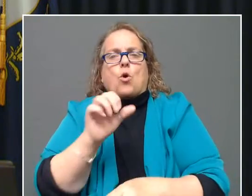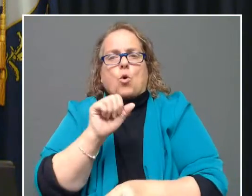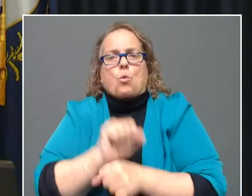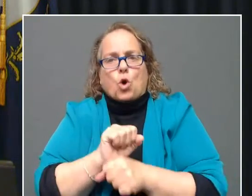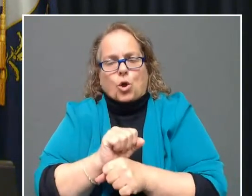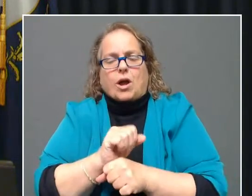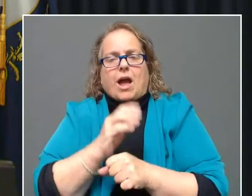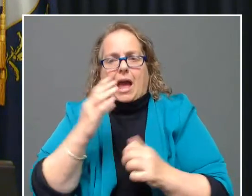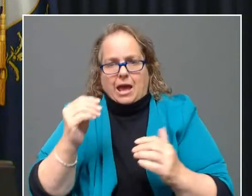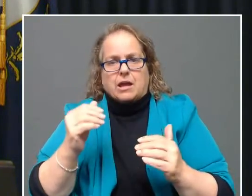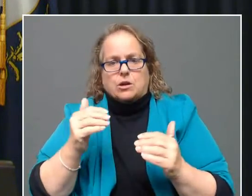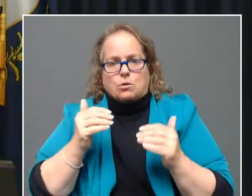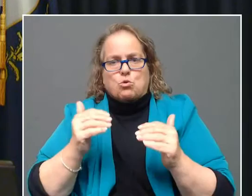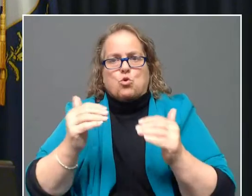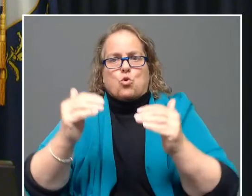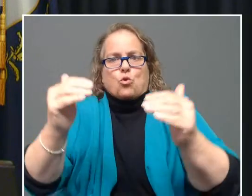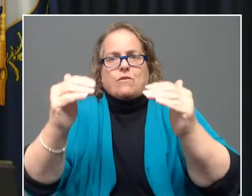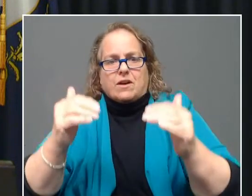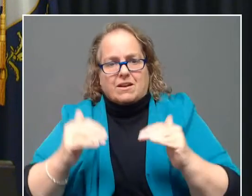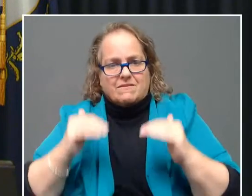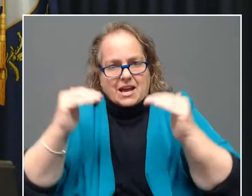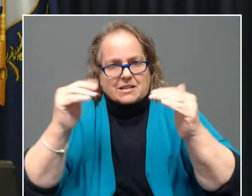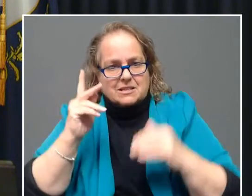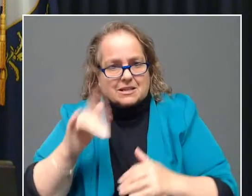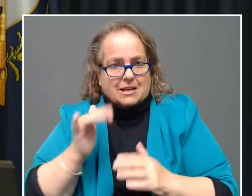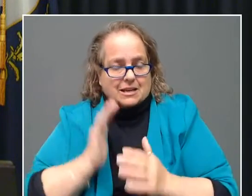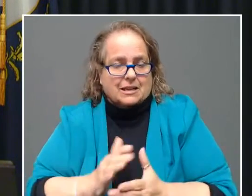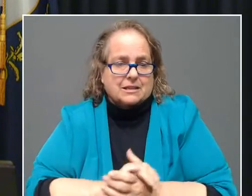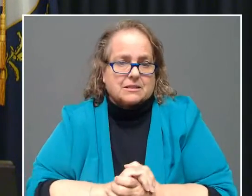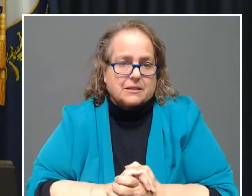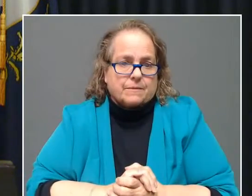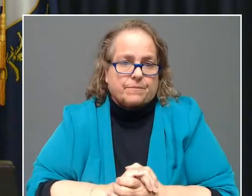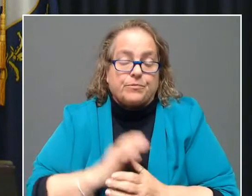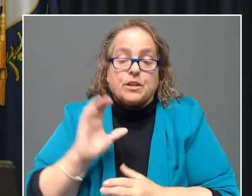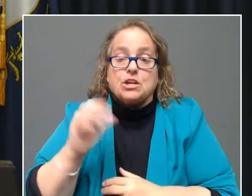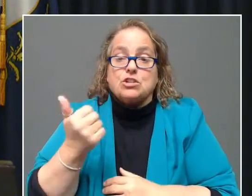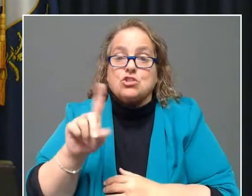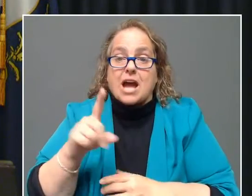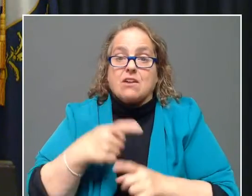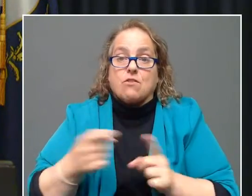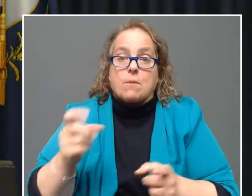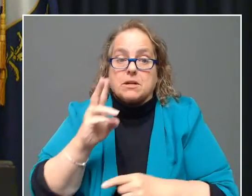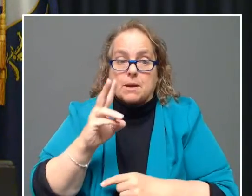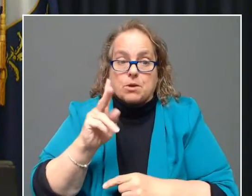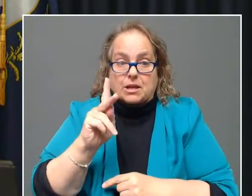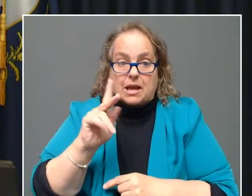help Kentuckians? Chad Hedrick from WKYT.